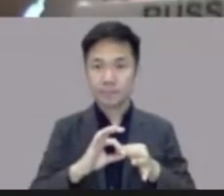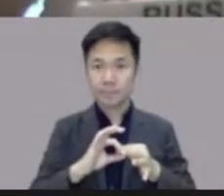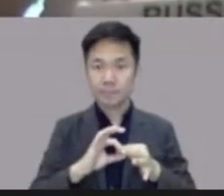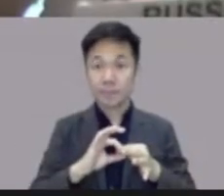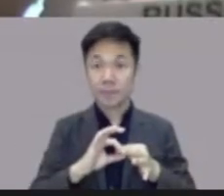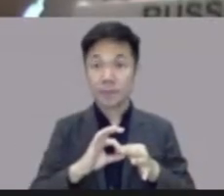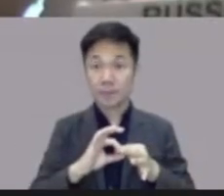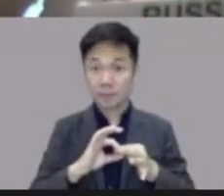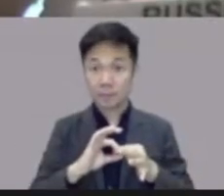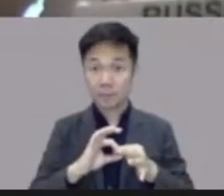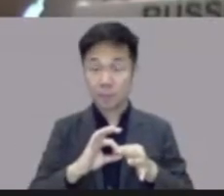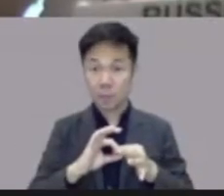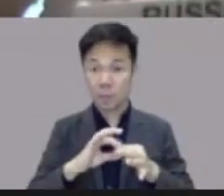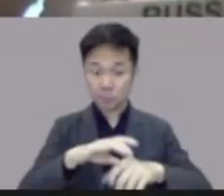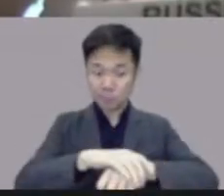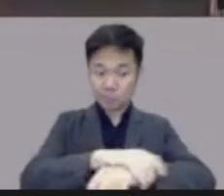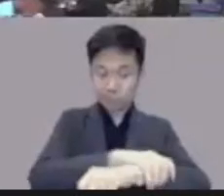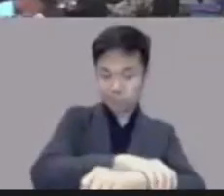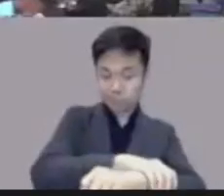is